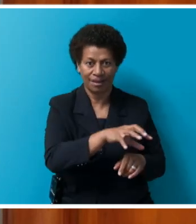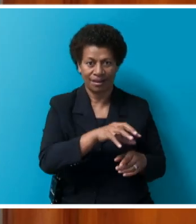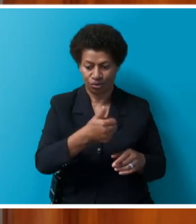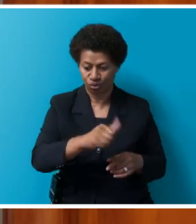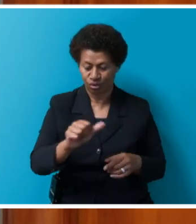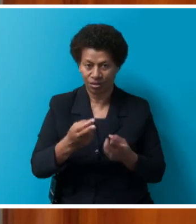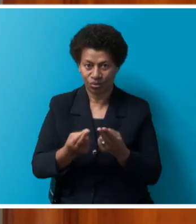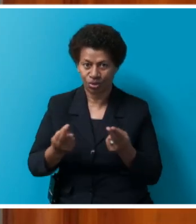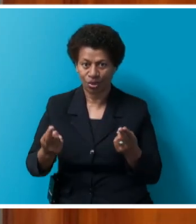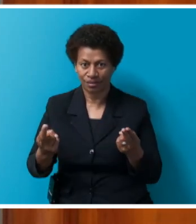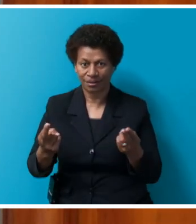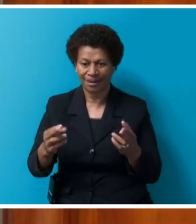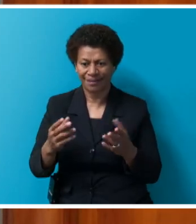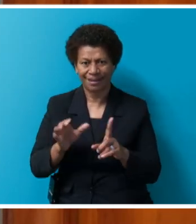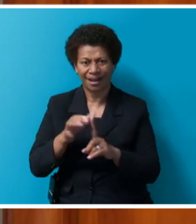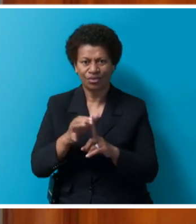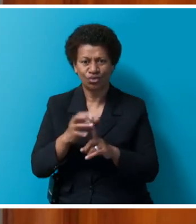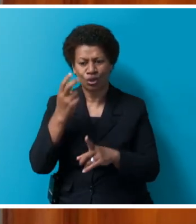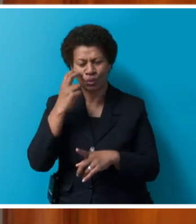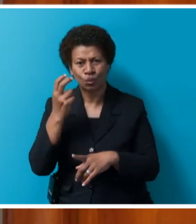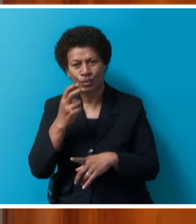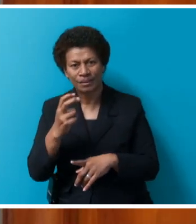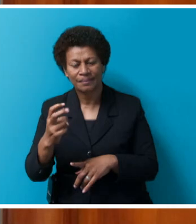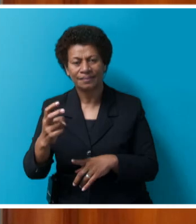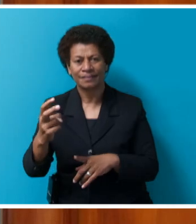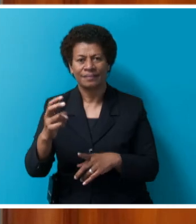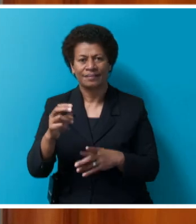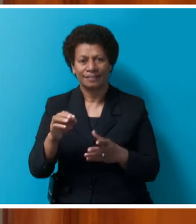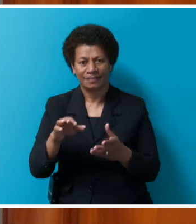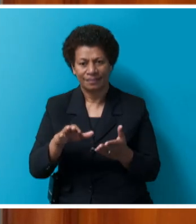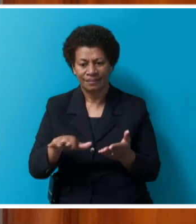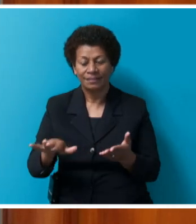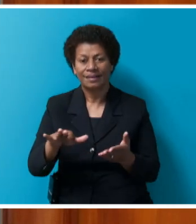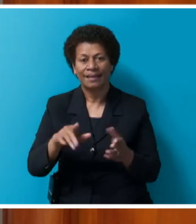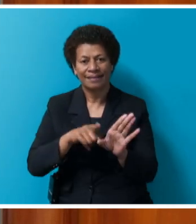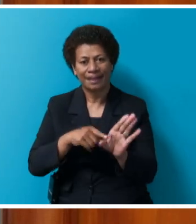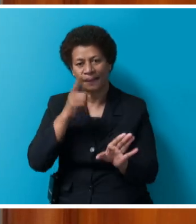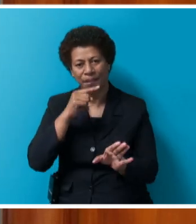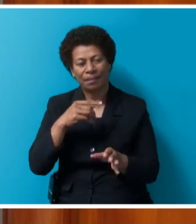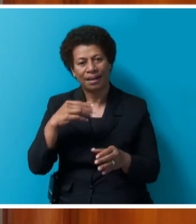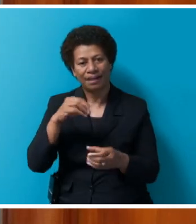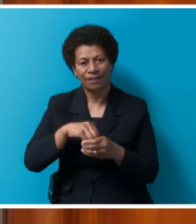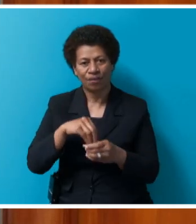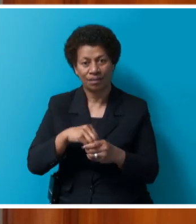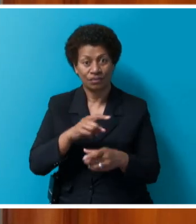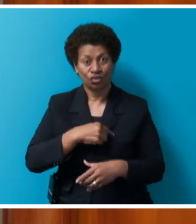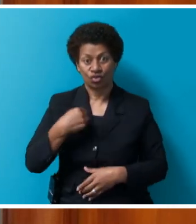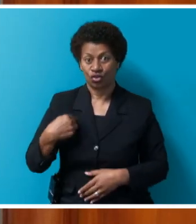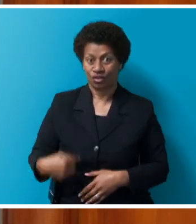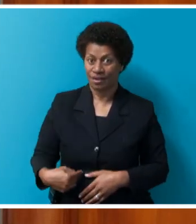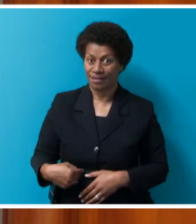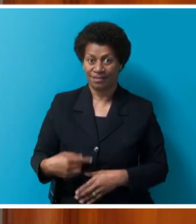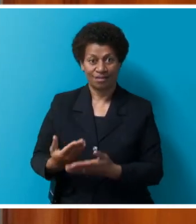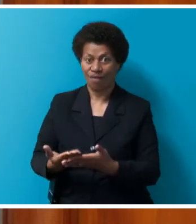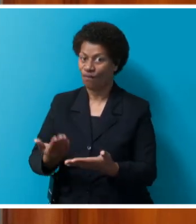as well as their thriving culture tourism, which ensures preservation and young people being involved. And China has alleviated